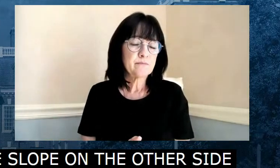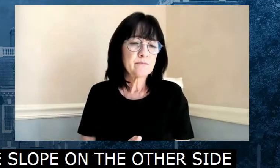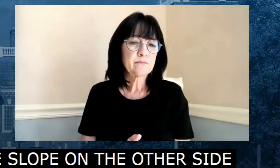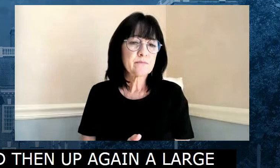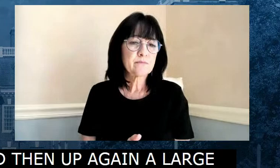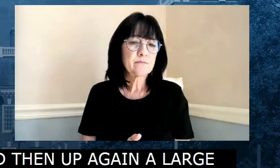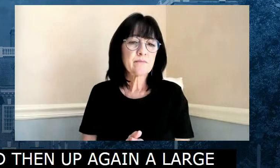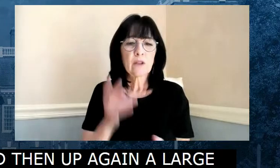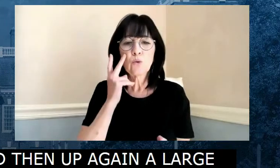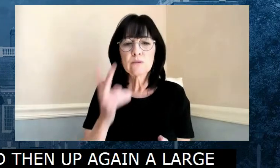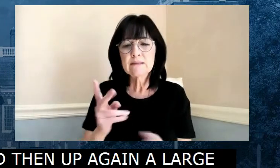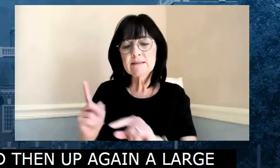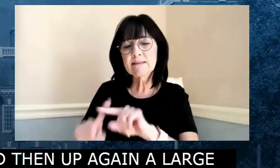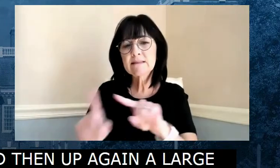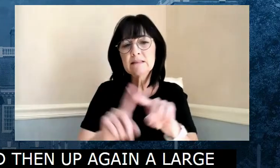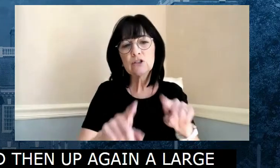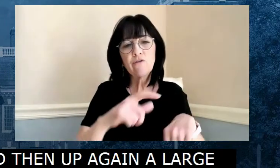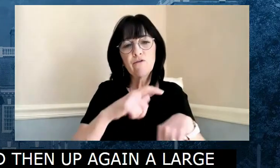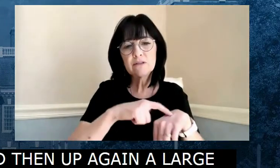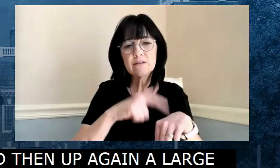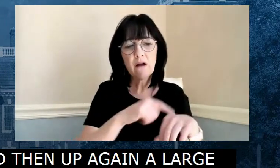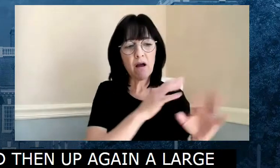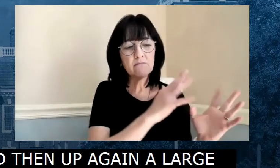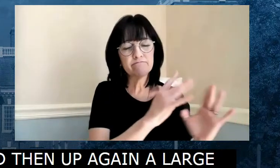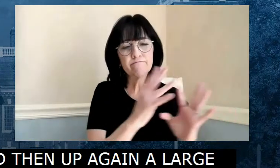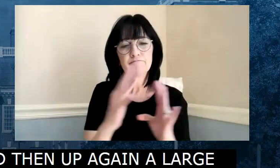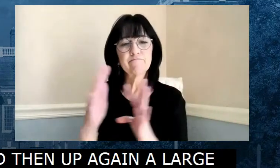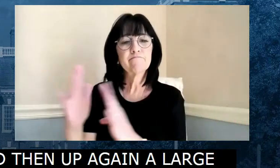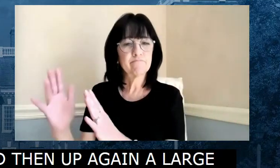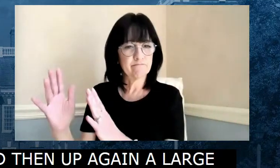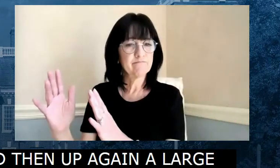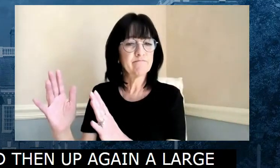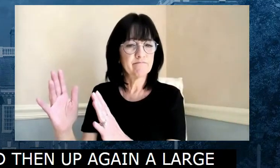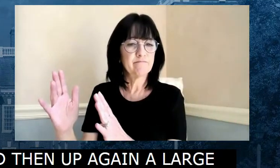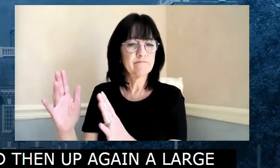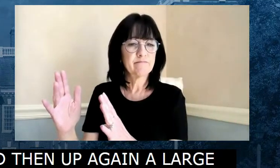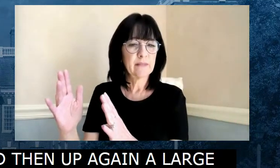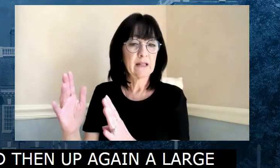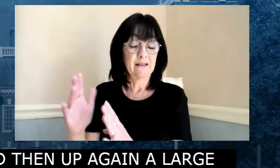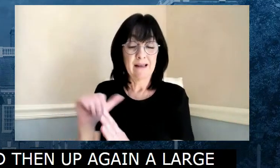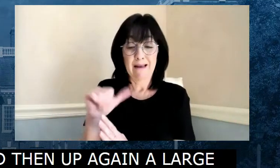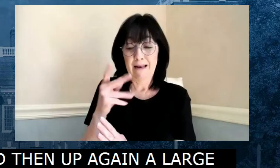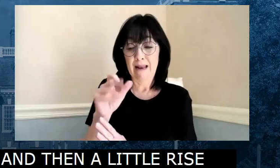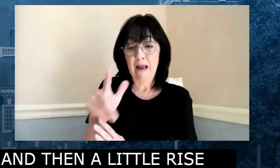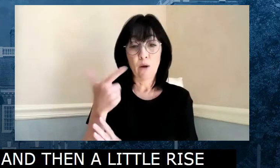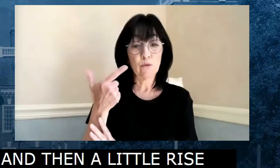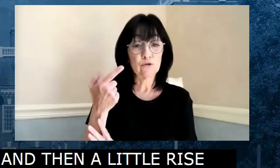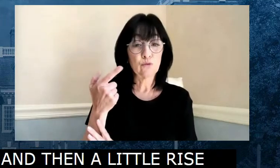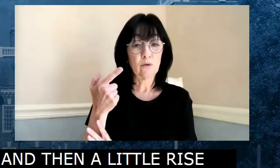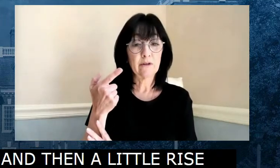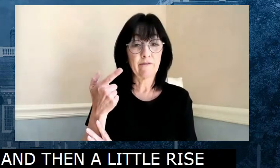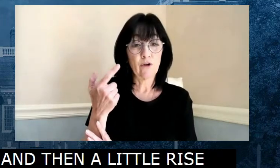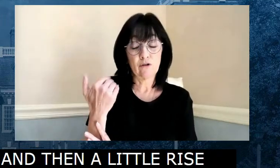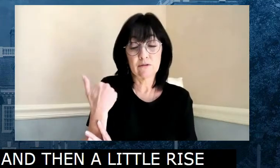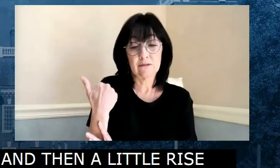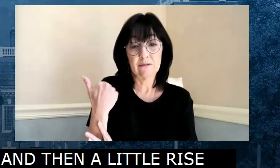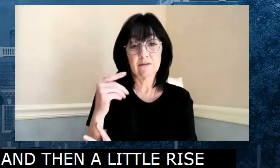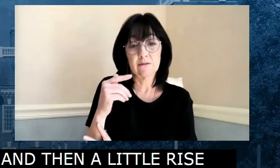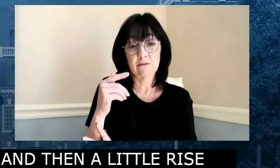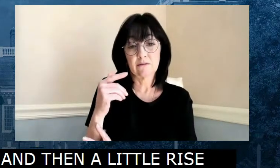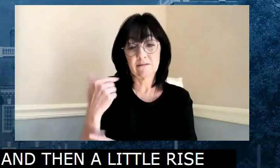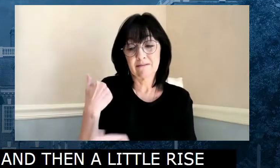then a little rise again on April the 21st with 180. But we are making